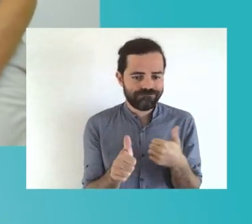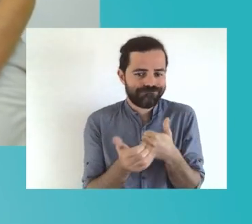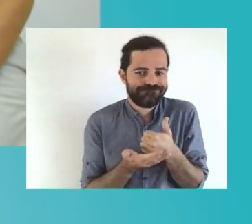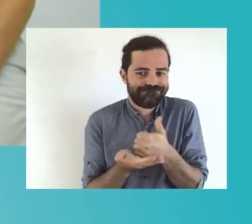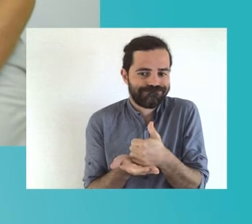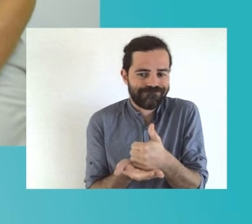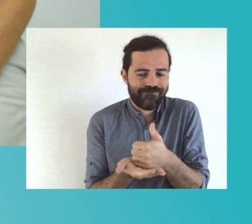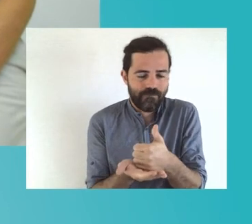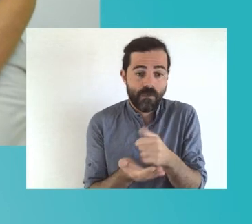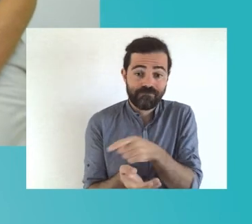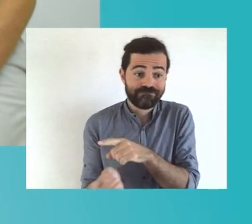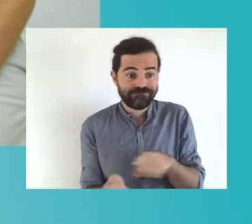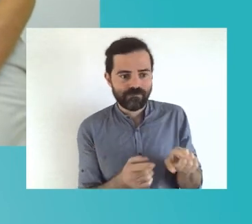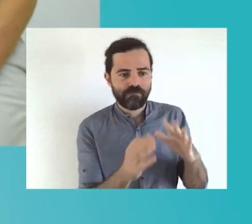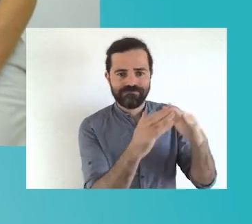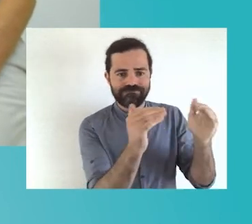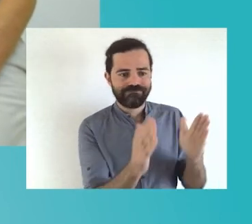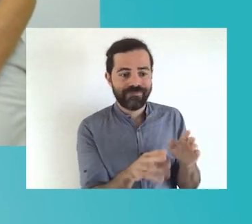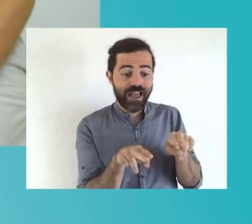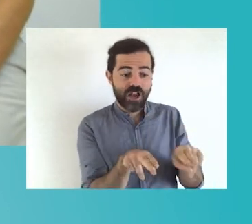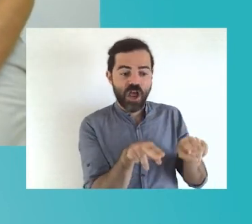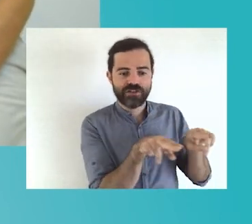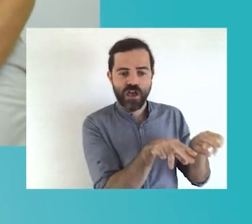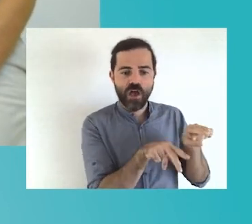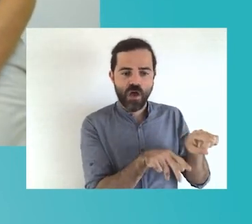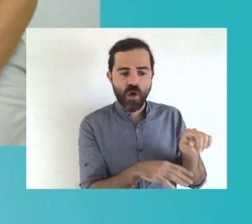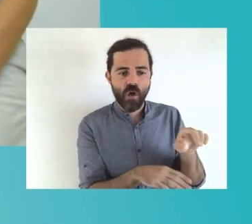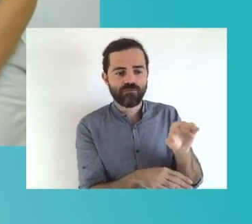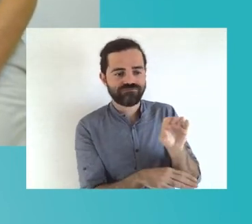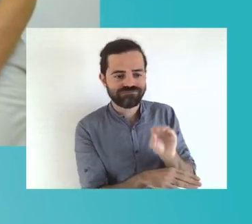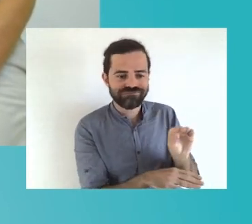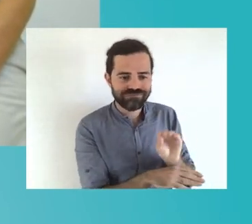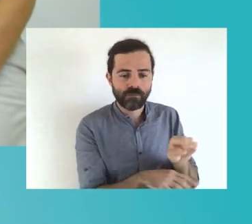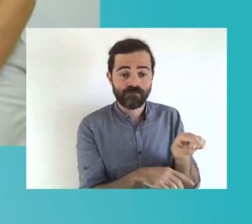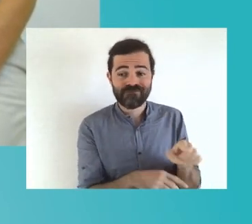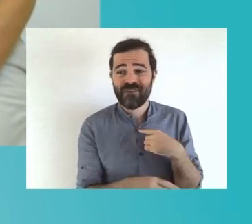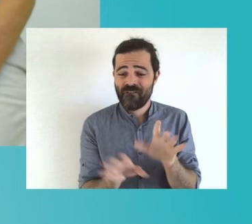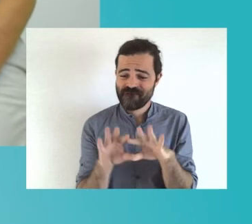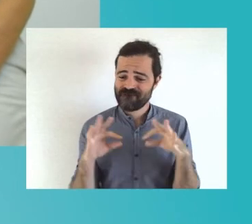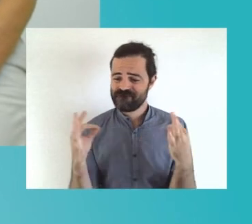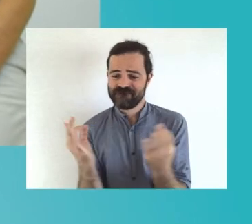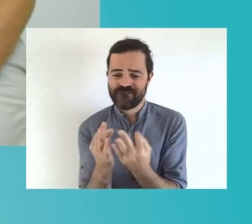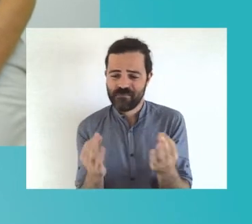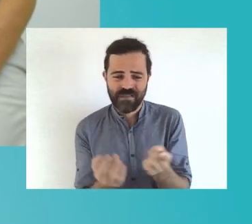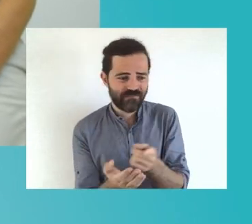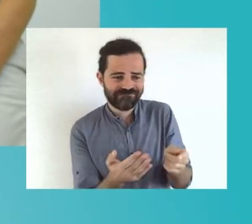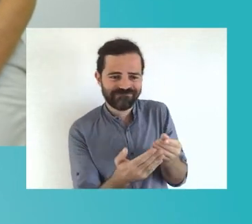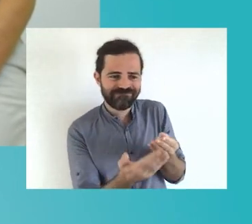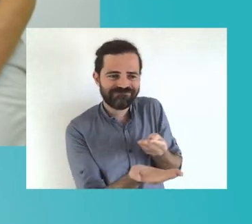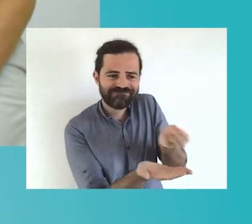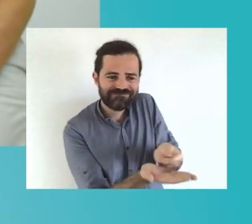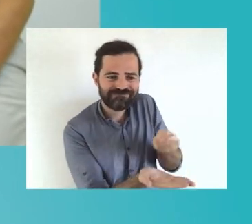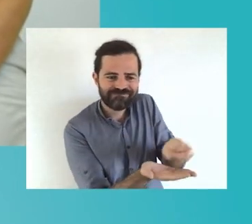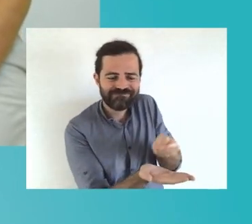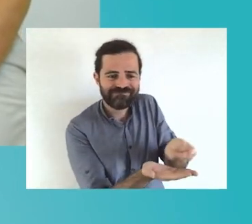care in a nursing home. But public resources are limited, so they cannot afford it. So most families have to pay for